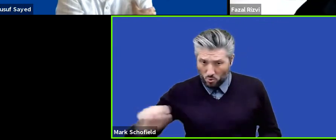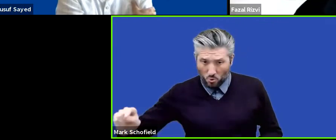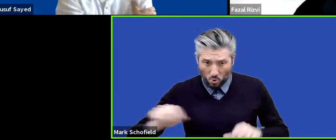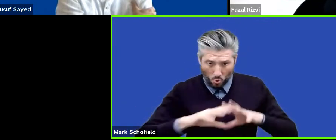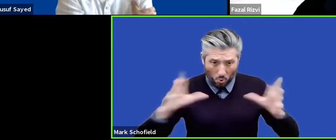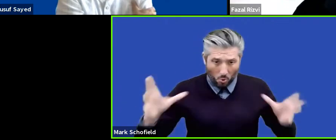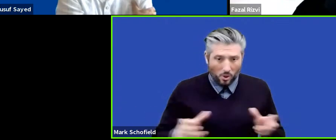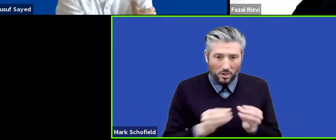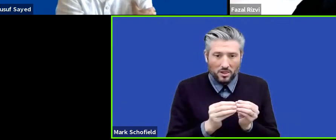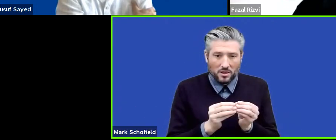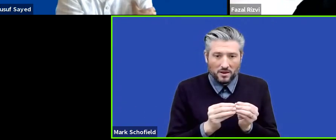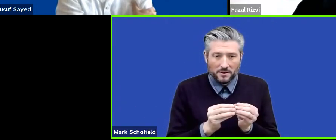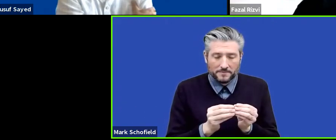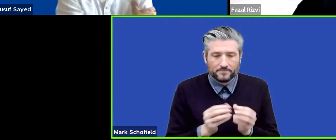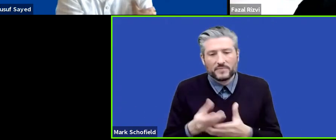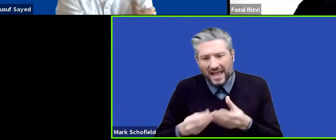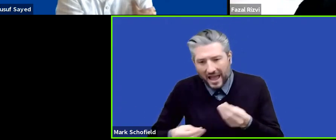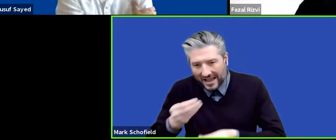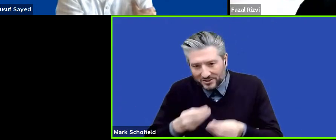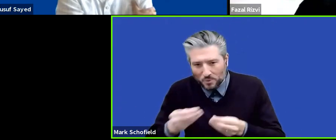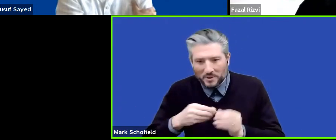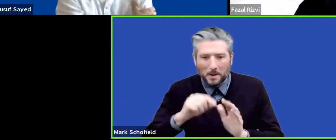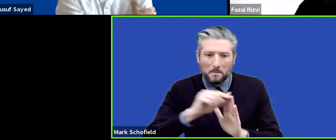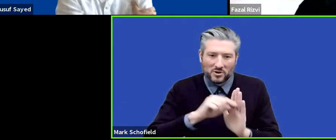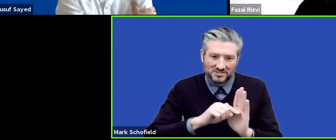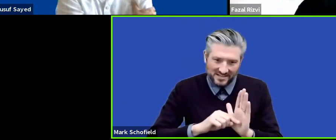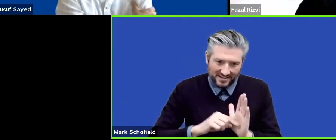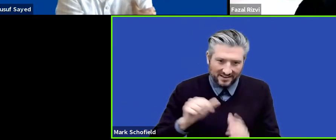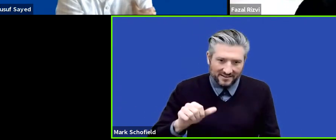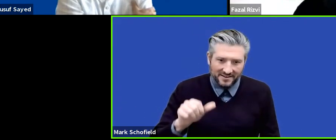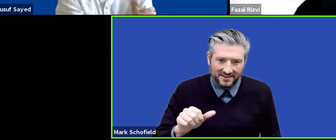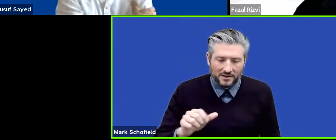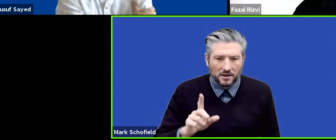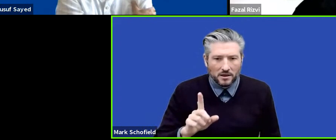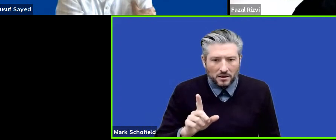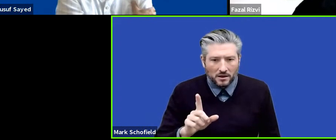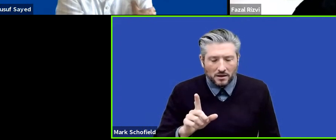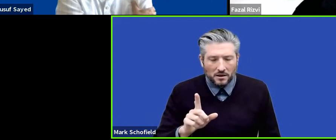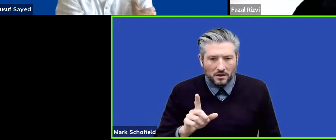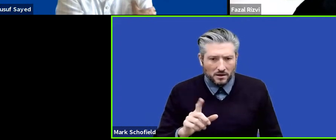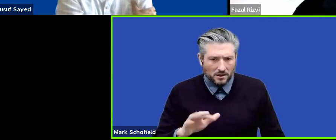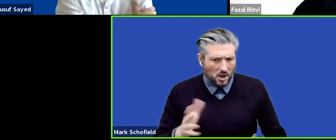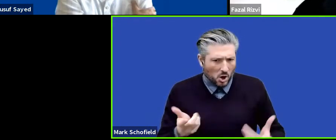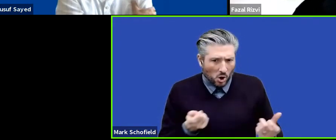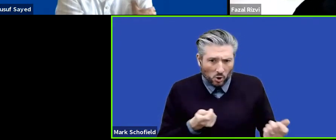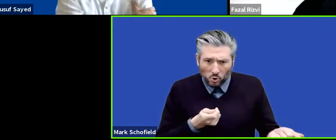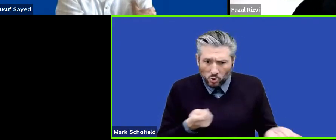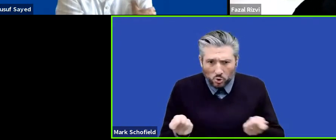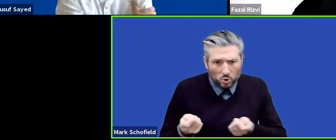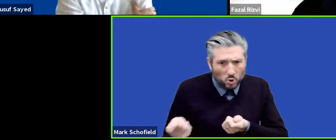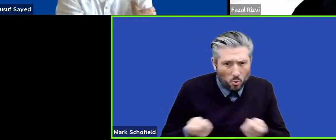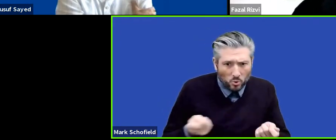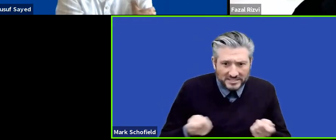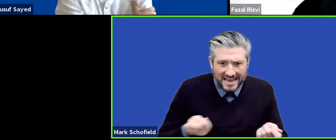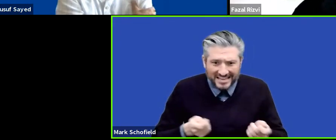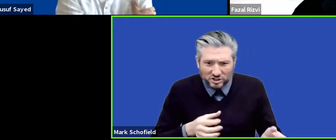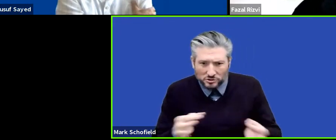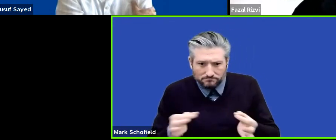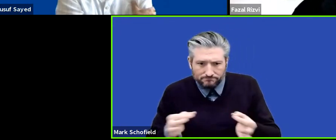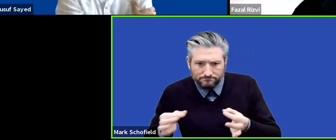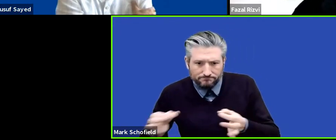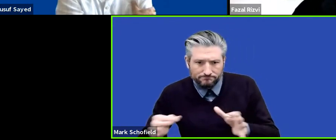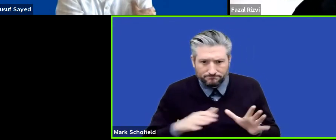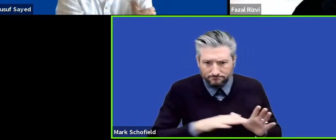economic policy. And yet the coordination across policies was not as well done in many